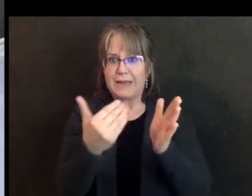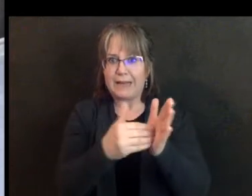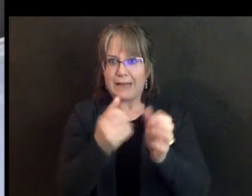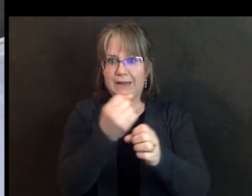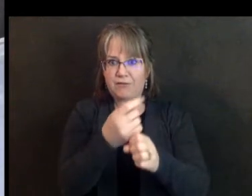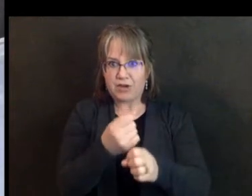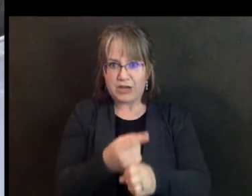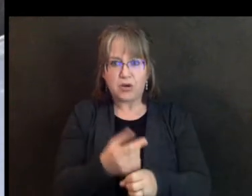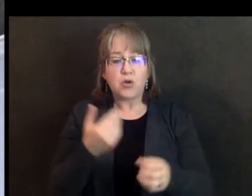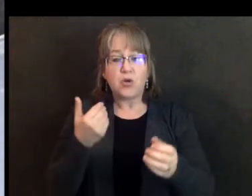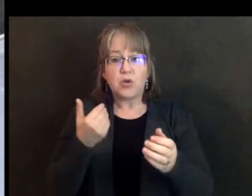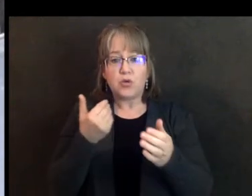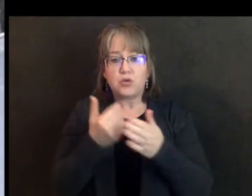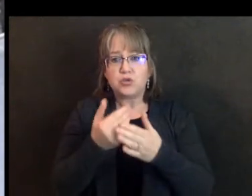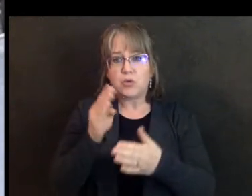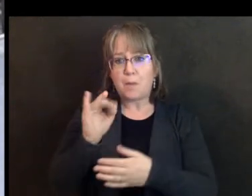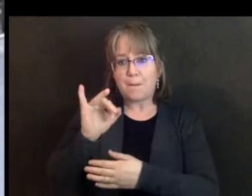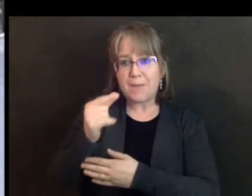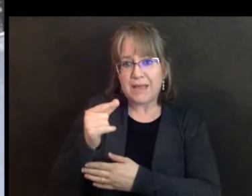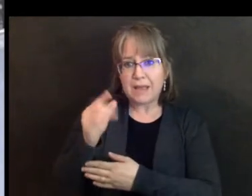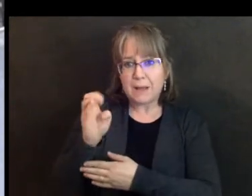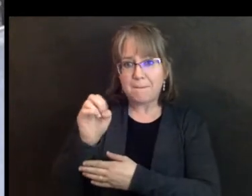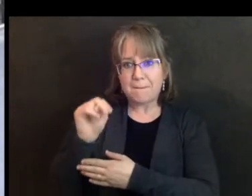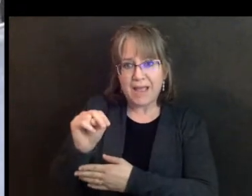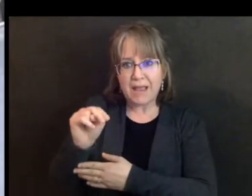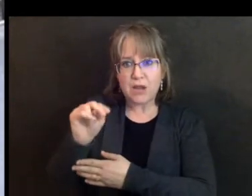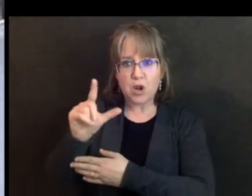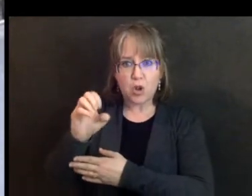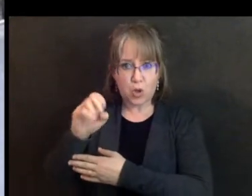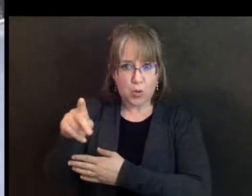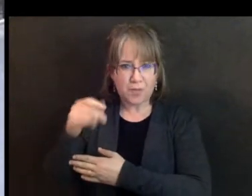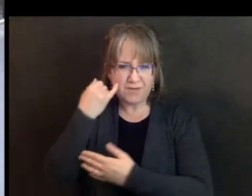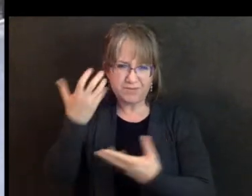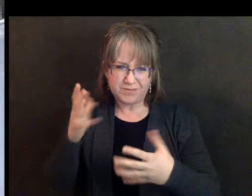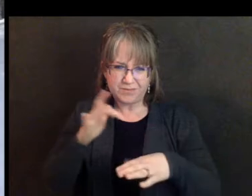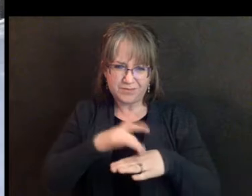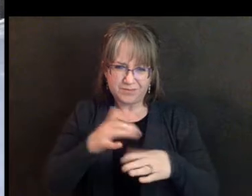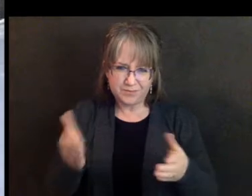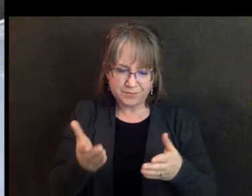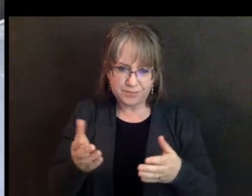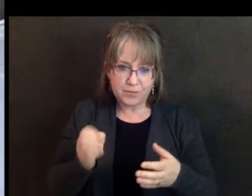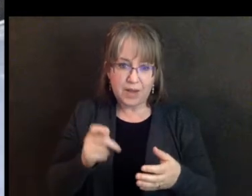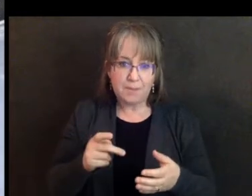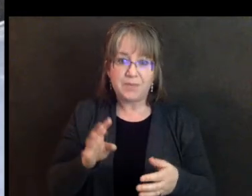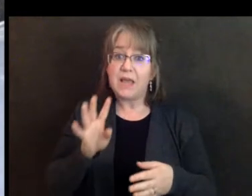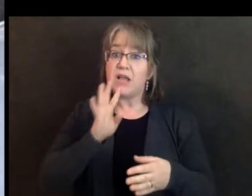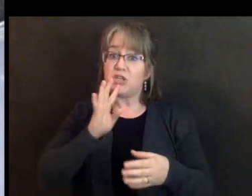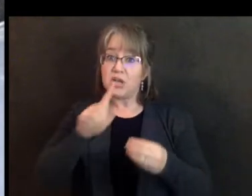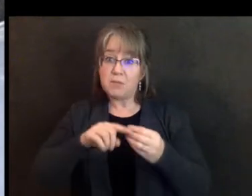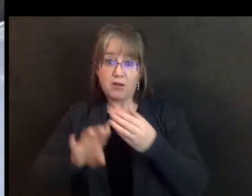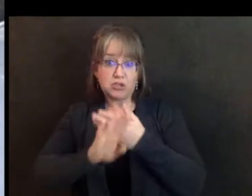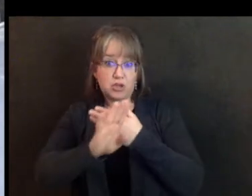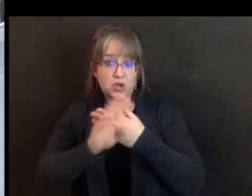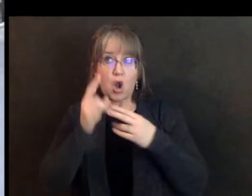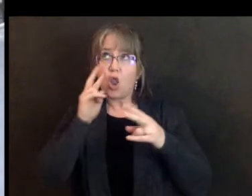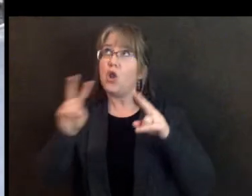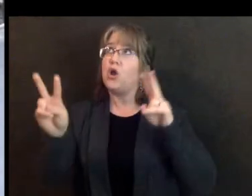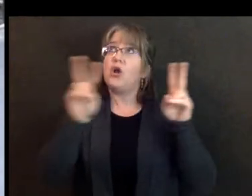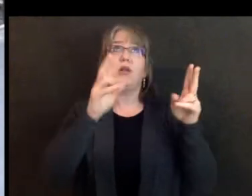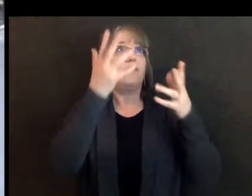here to Harriman State Park. So, talking about shelter, we look at this forest, and I say it's pretty